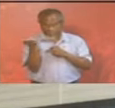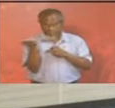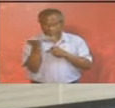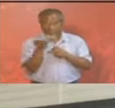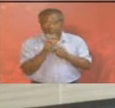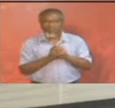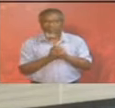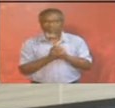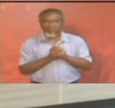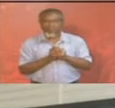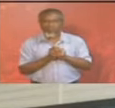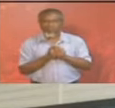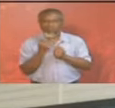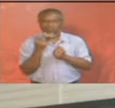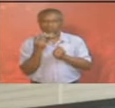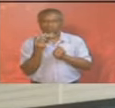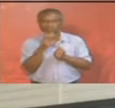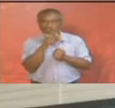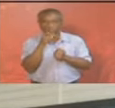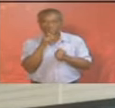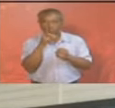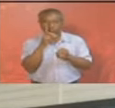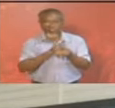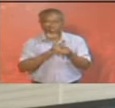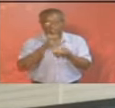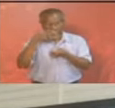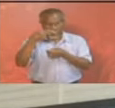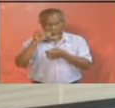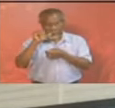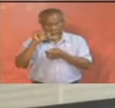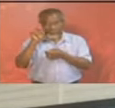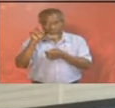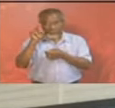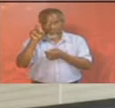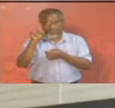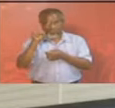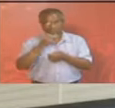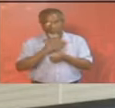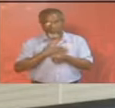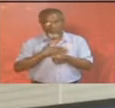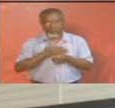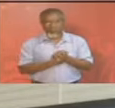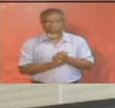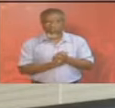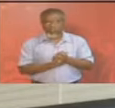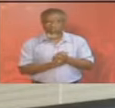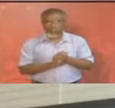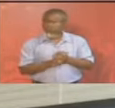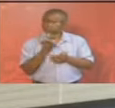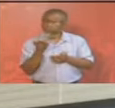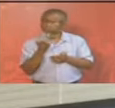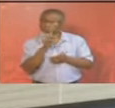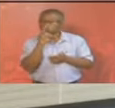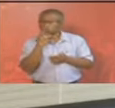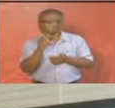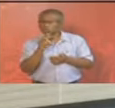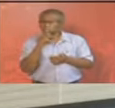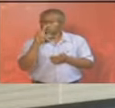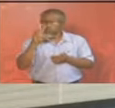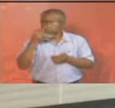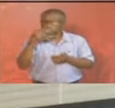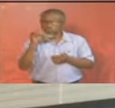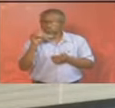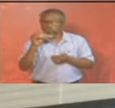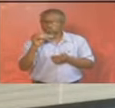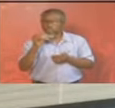questions for Dr. Hines. Dr. Hines, the WHO has our classification as